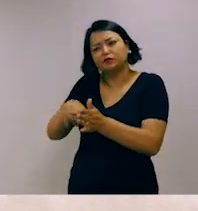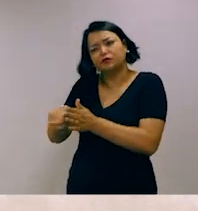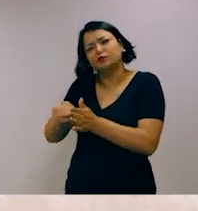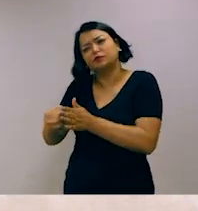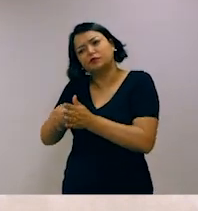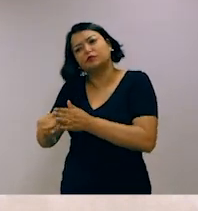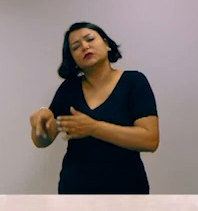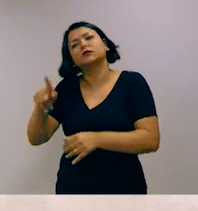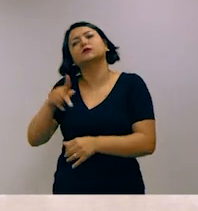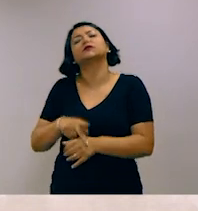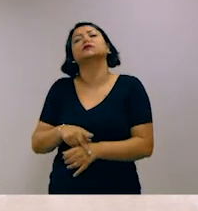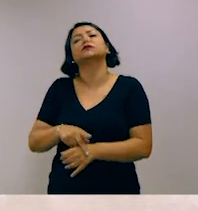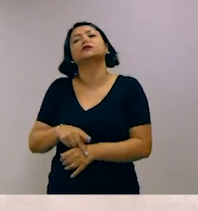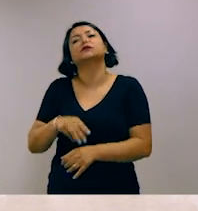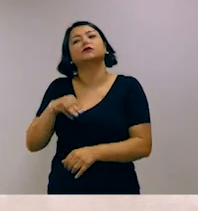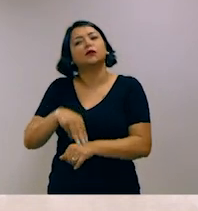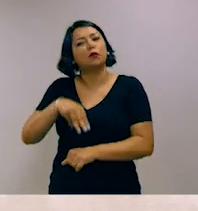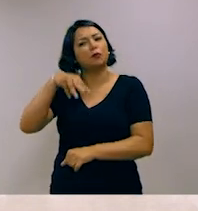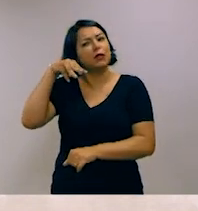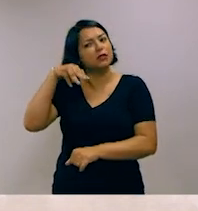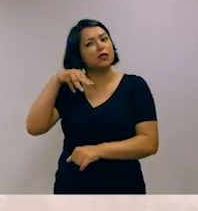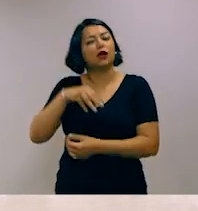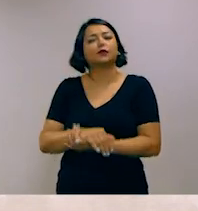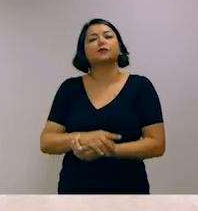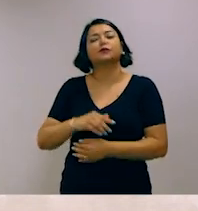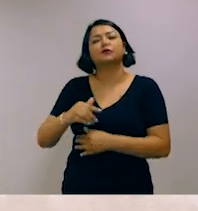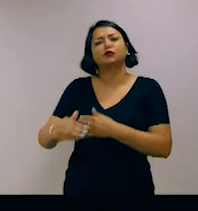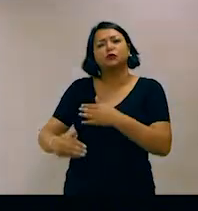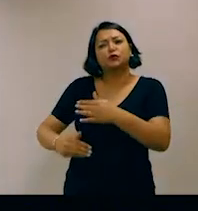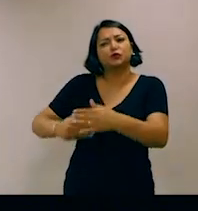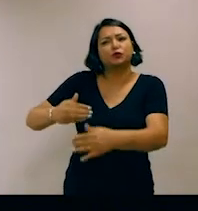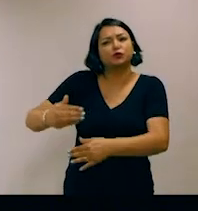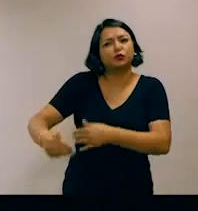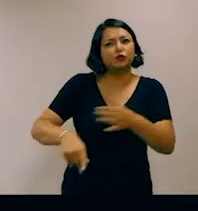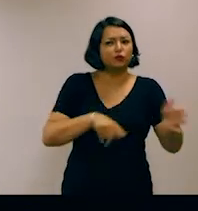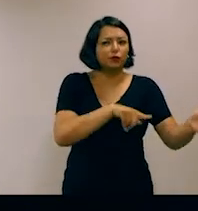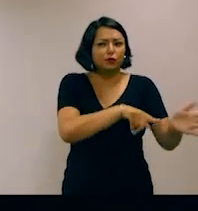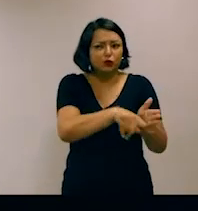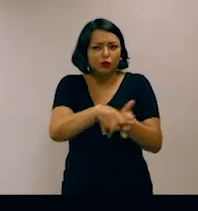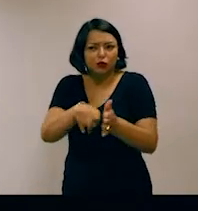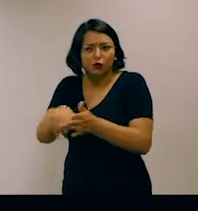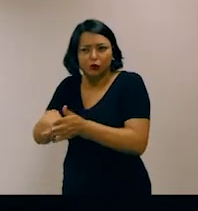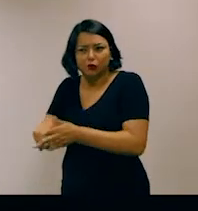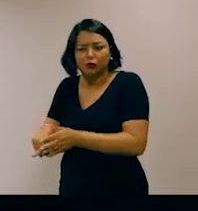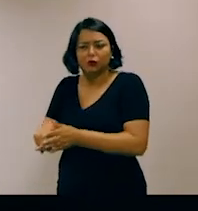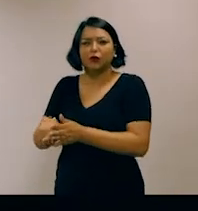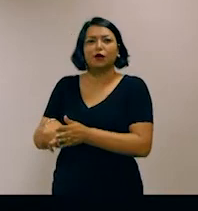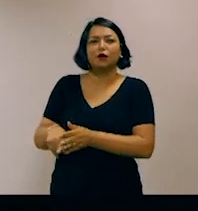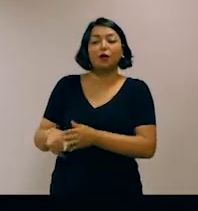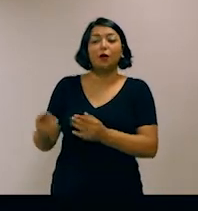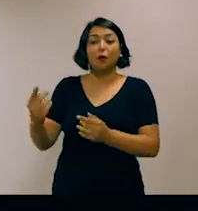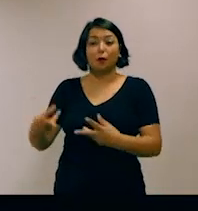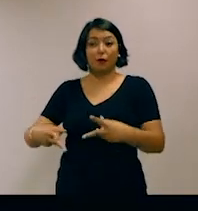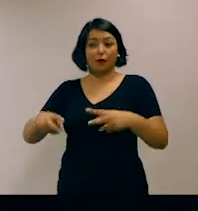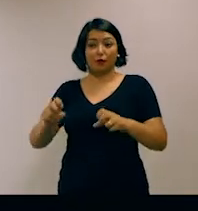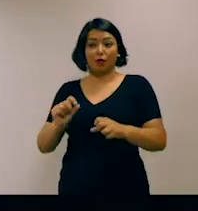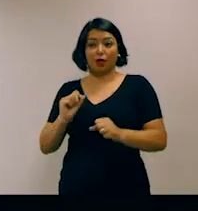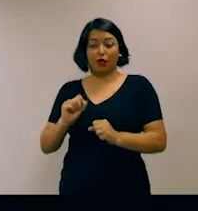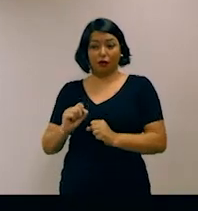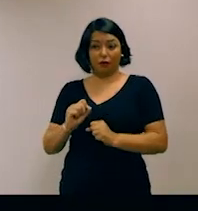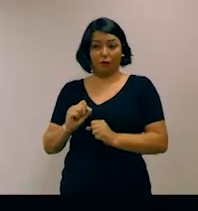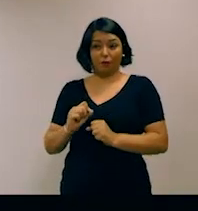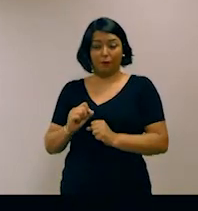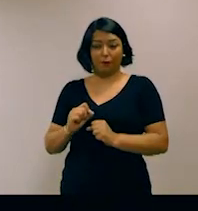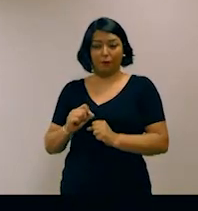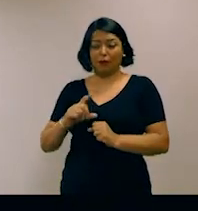this problem during my master's thesis. And throughout my research, what I could identify is